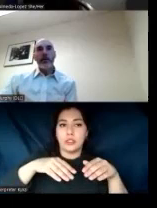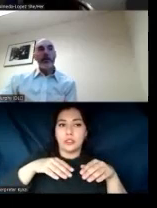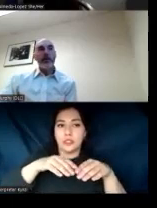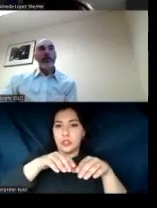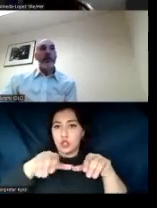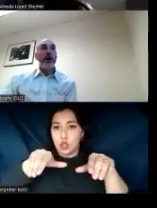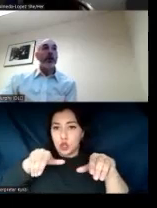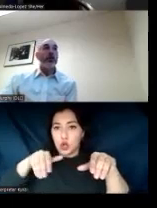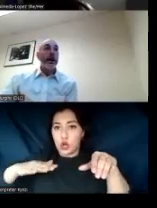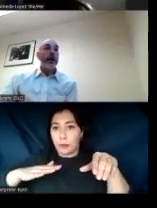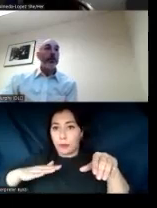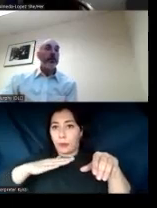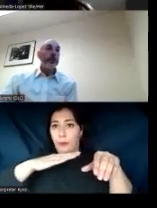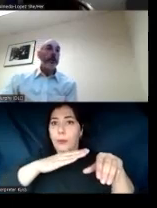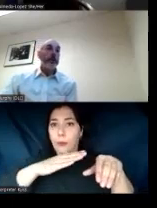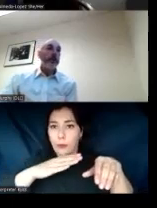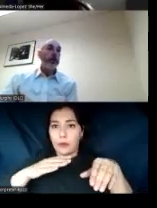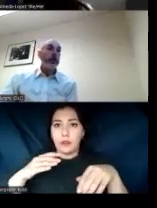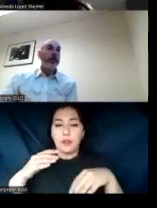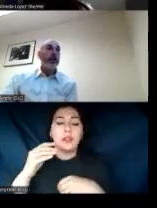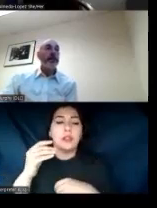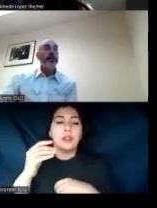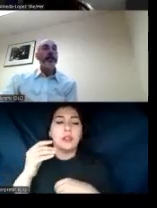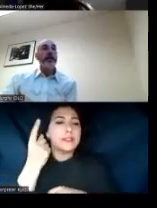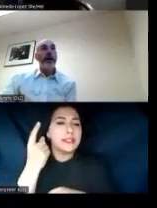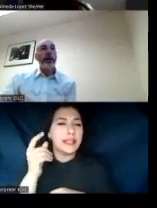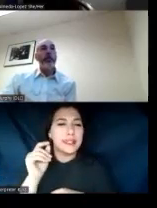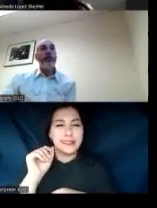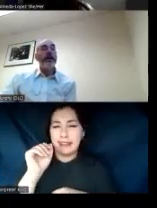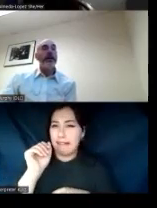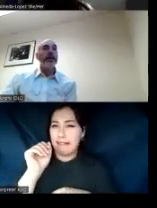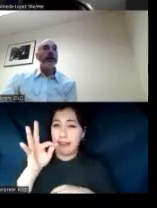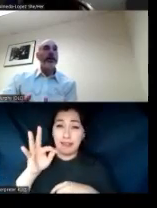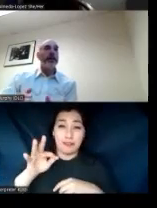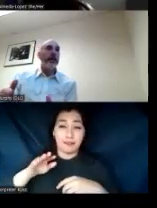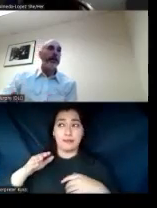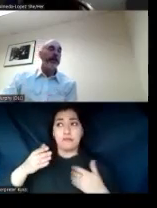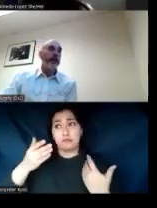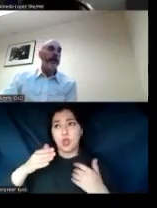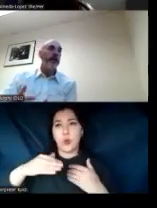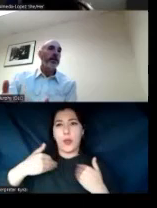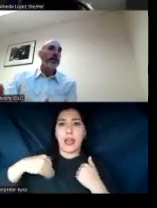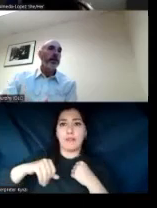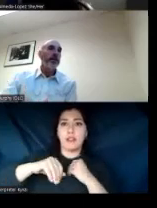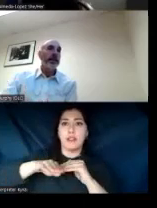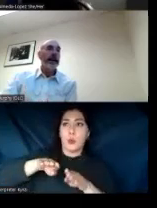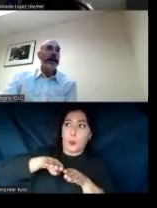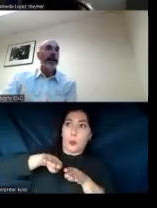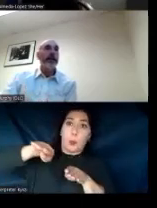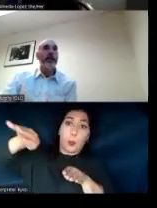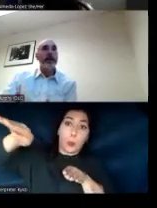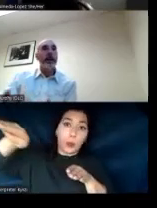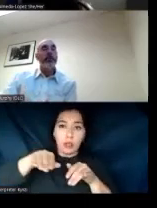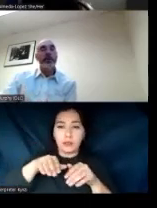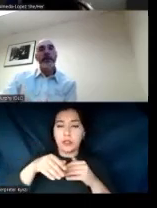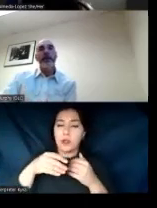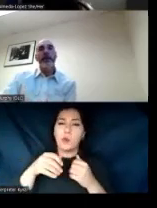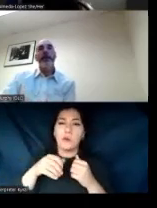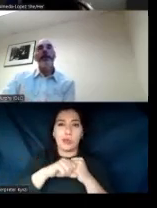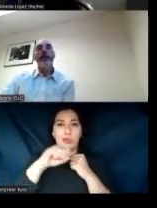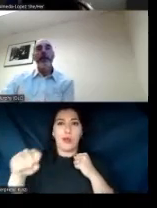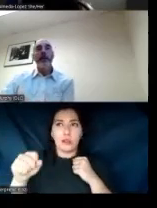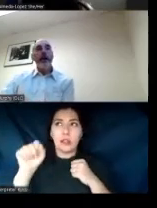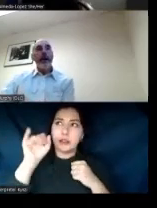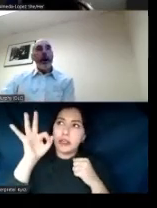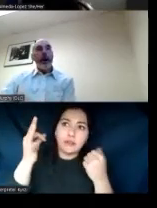are longer ramps within the polling place, because there are steps to get in or steps within the